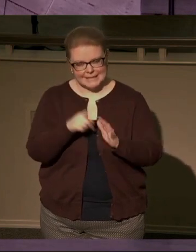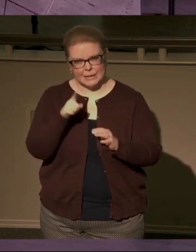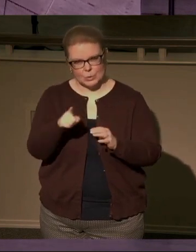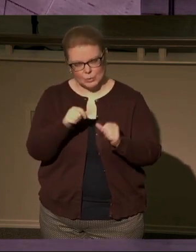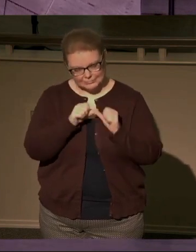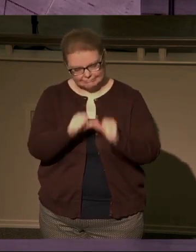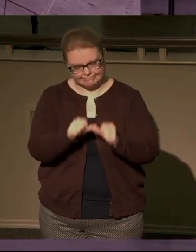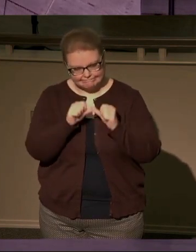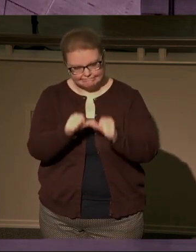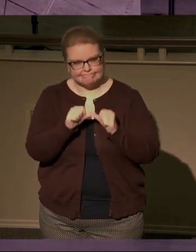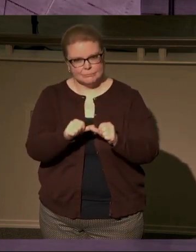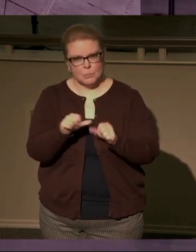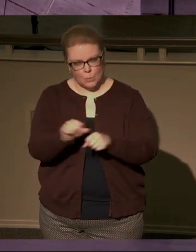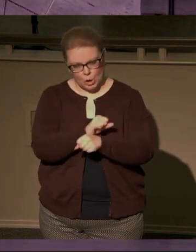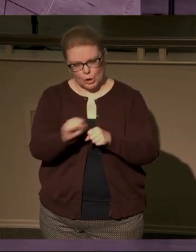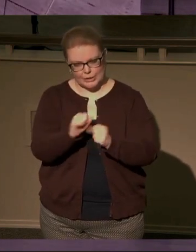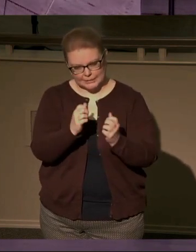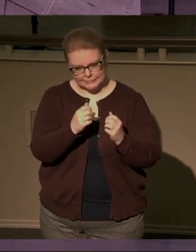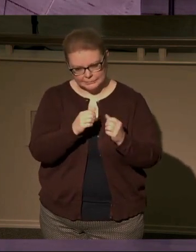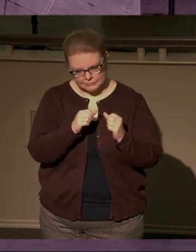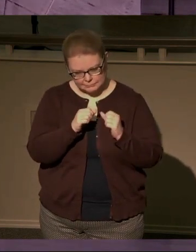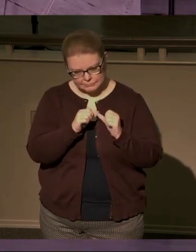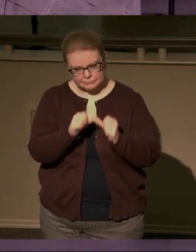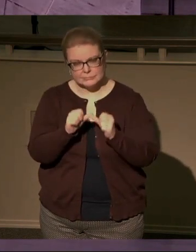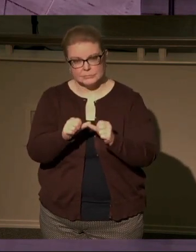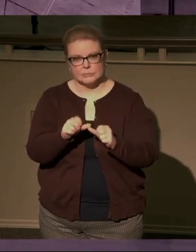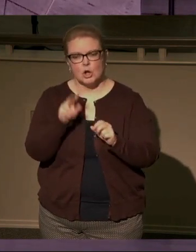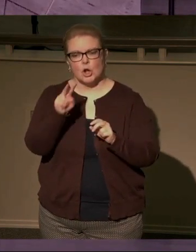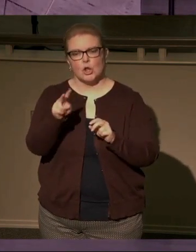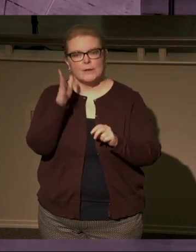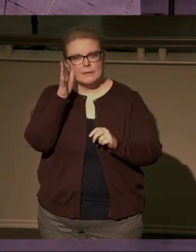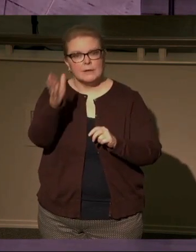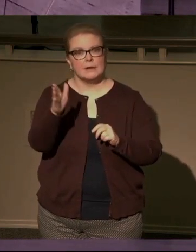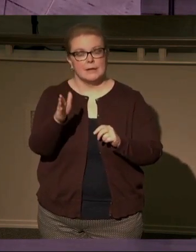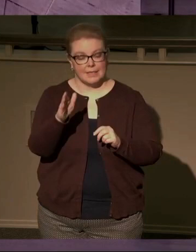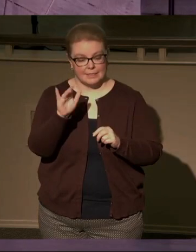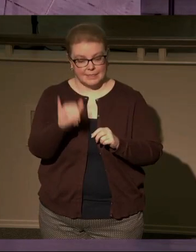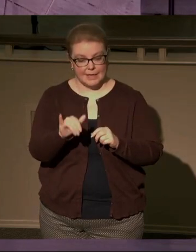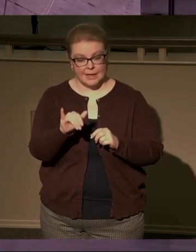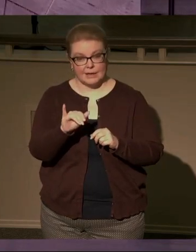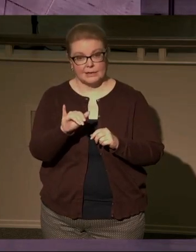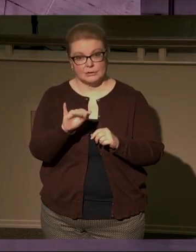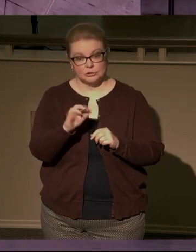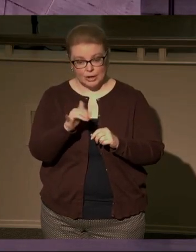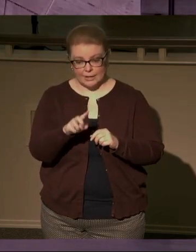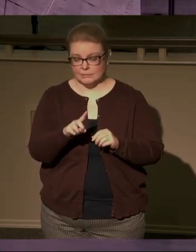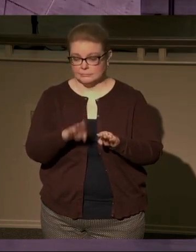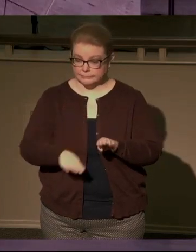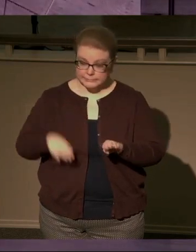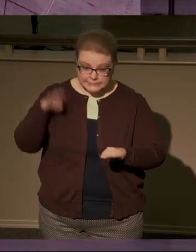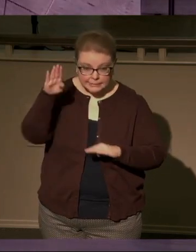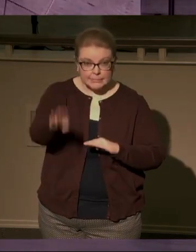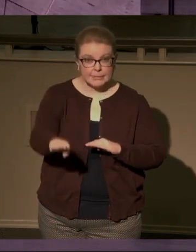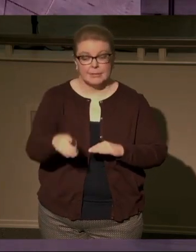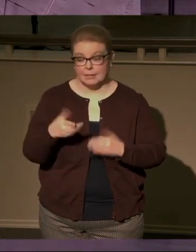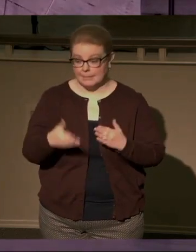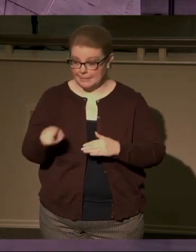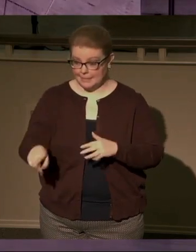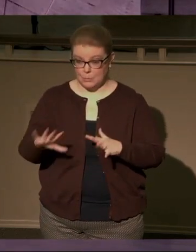you're working through it. You're looking at the long game, and yes, you're going to step past that child in the aisle, and they might challenge